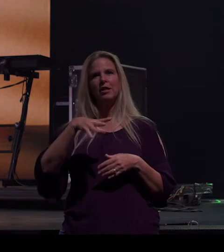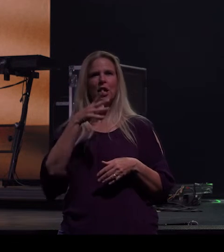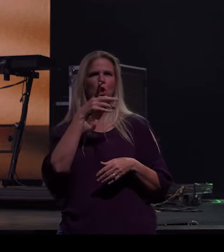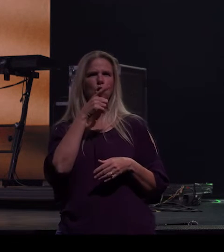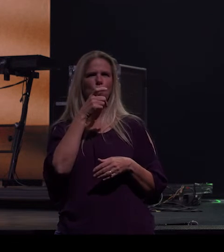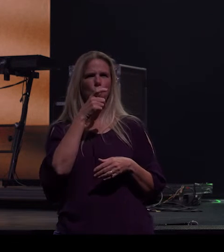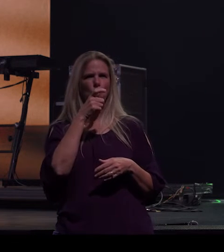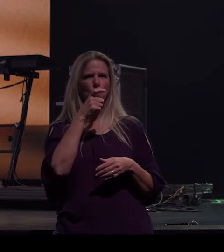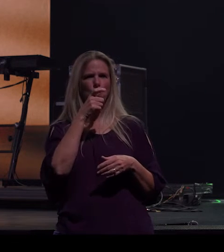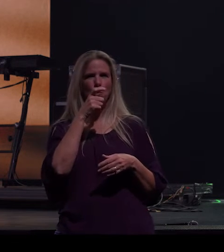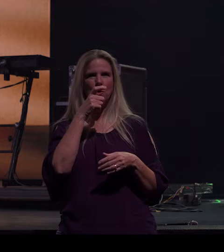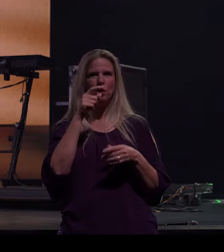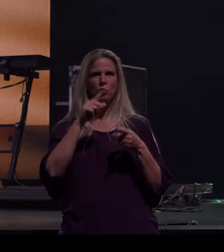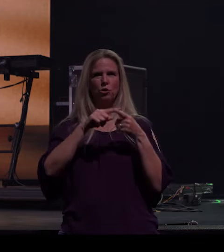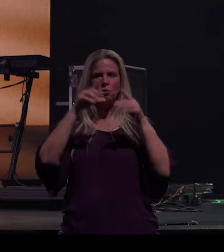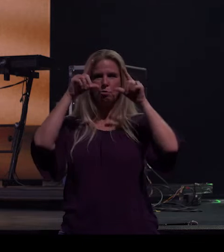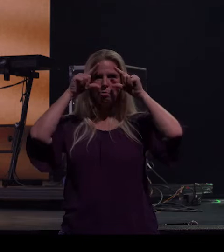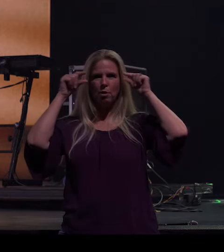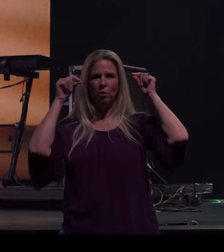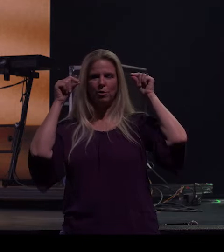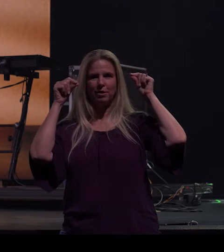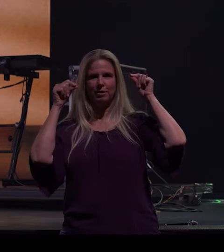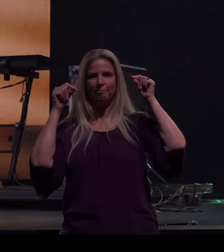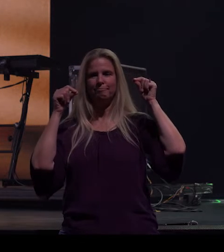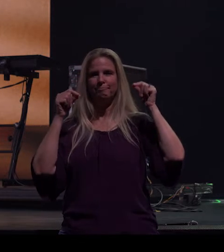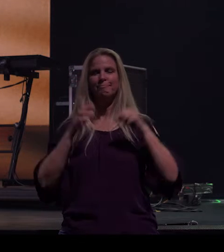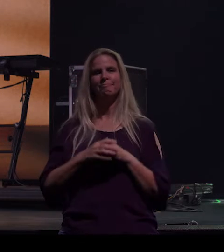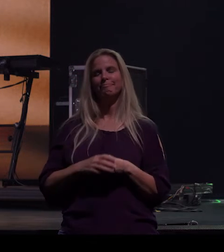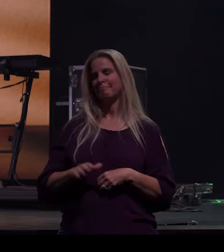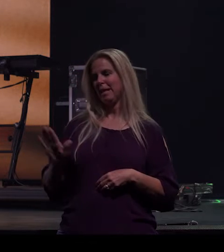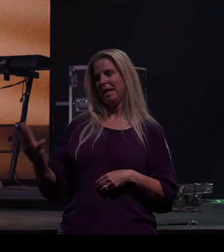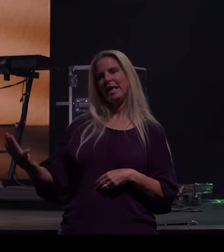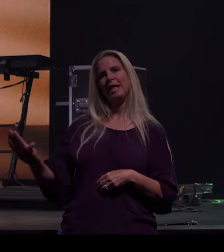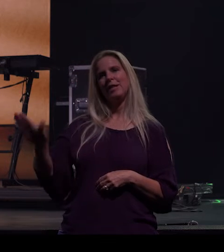about asking for help? Moses' father-in-law.